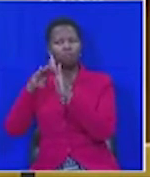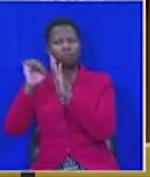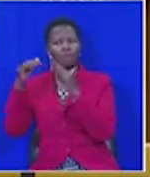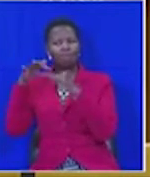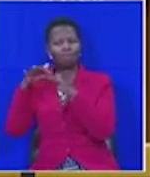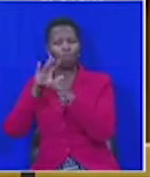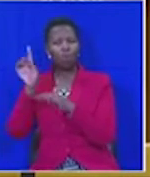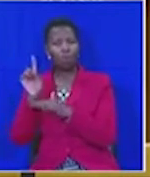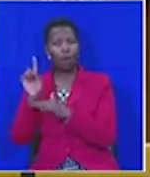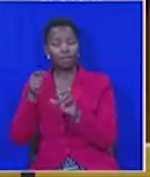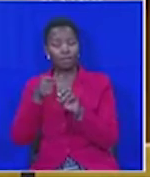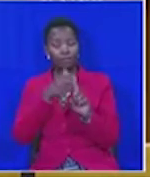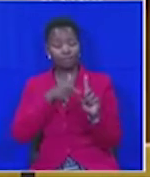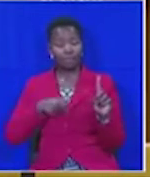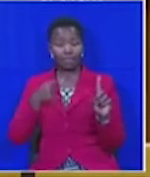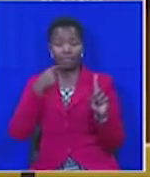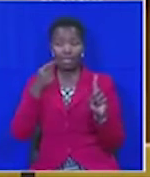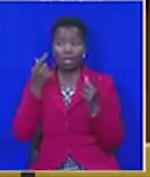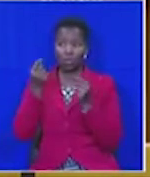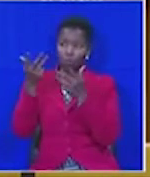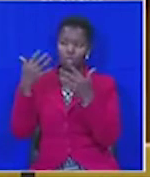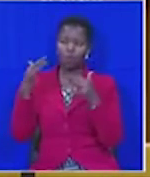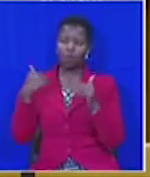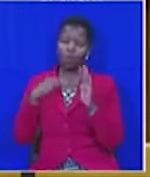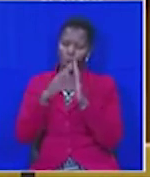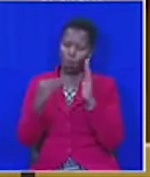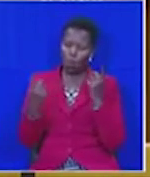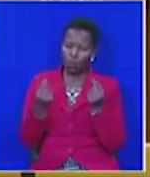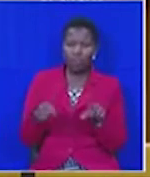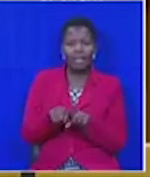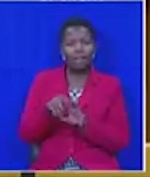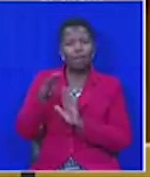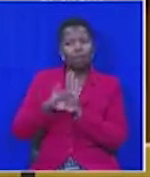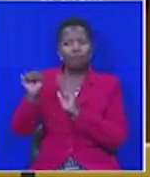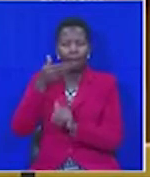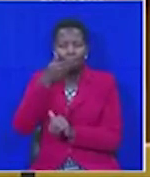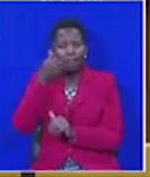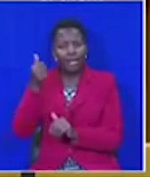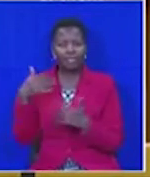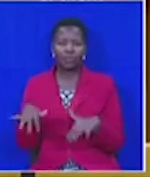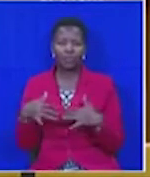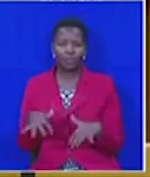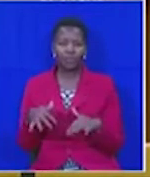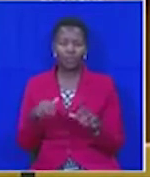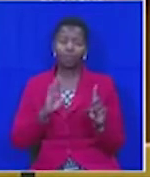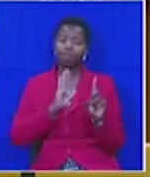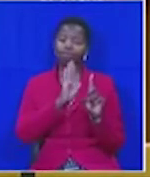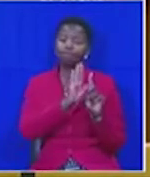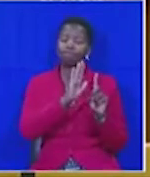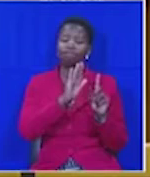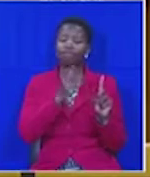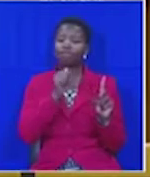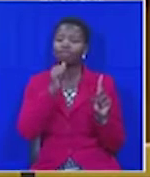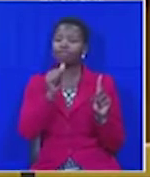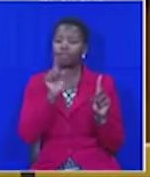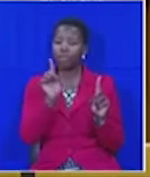immensely and can be replicated. A hlamusela timhaka ta ku hlanganisa timhaka ta mali,